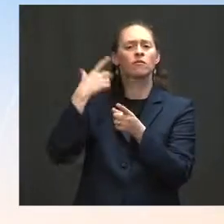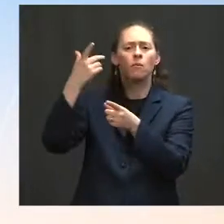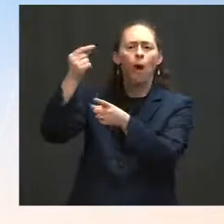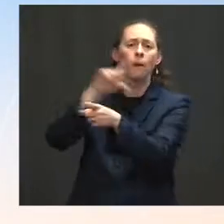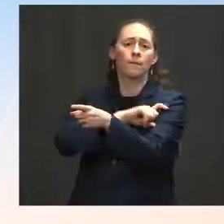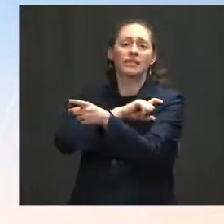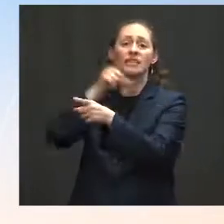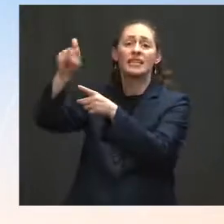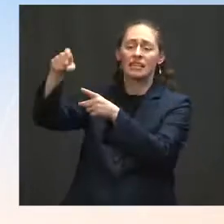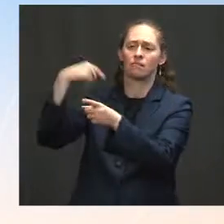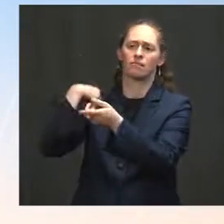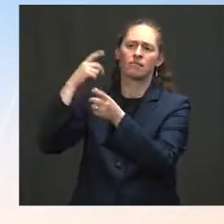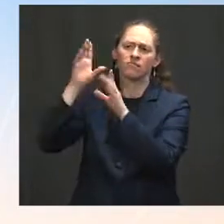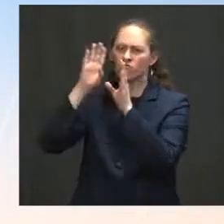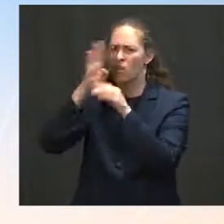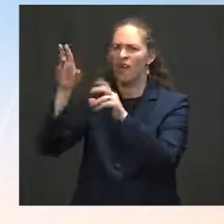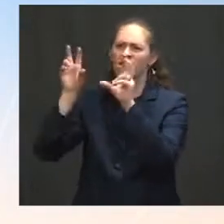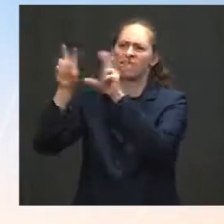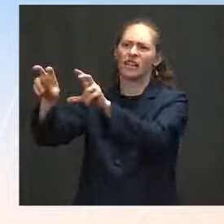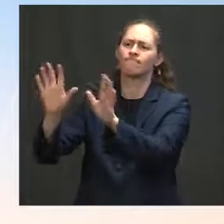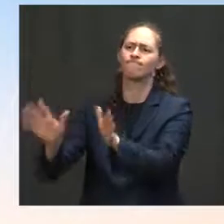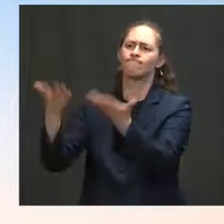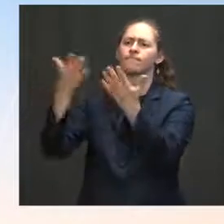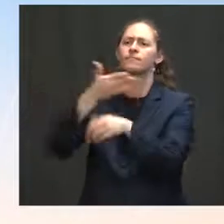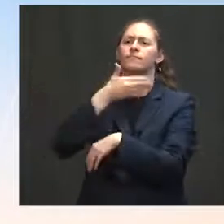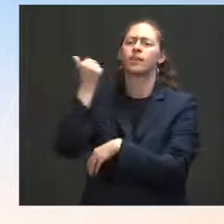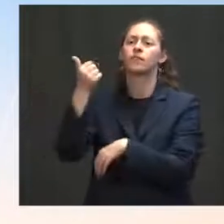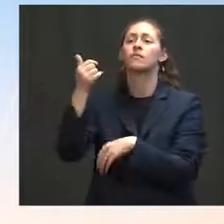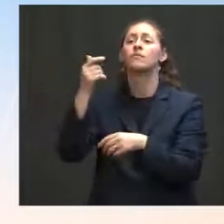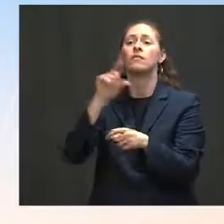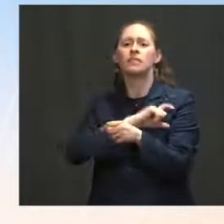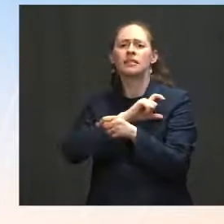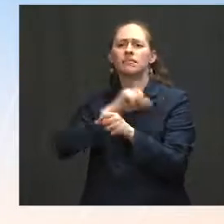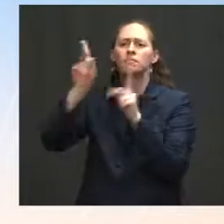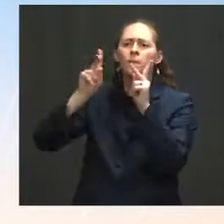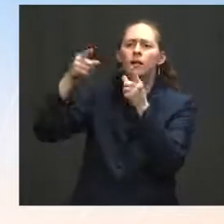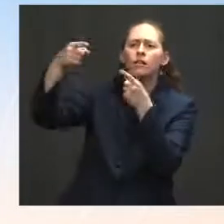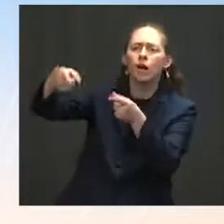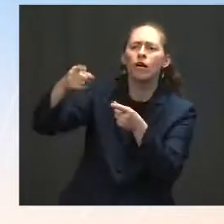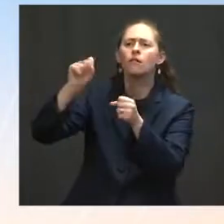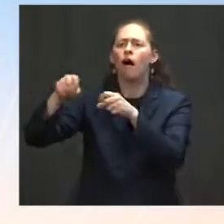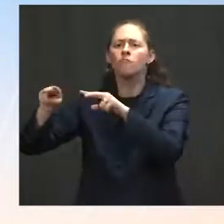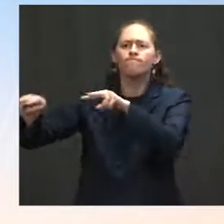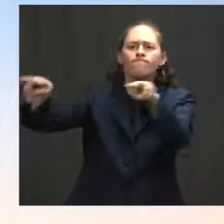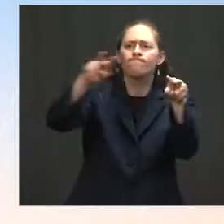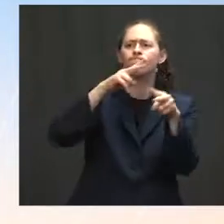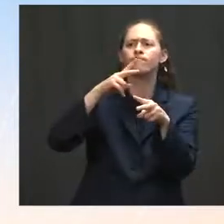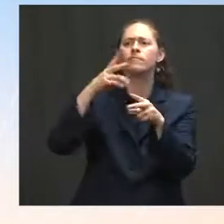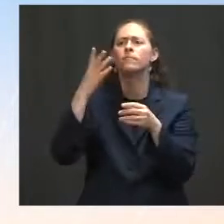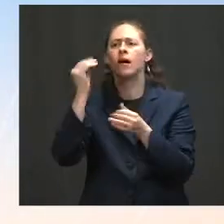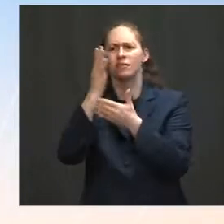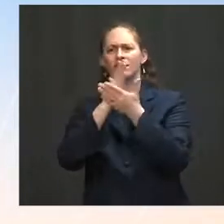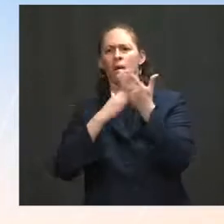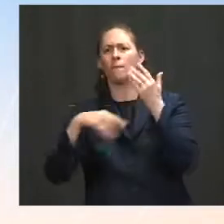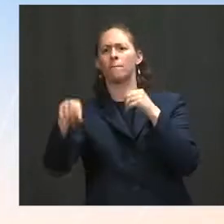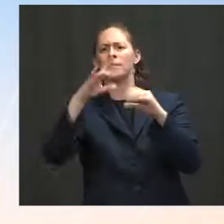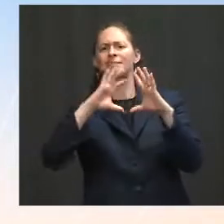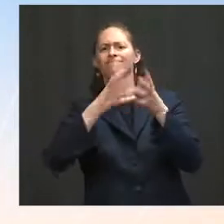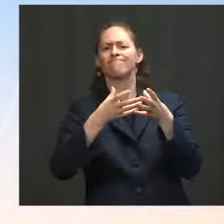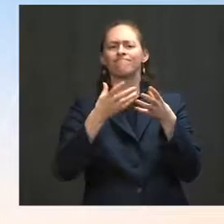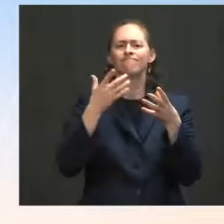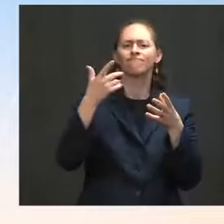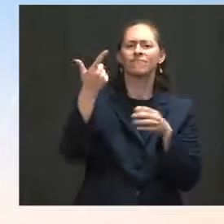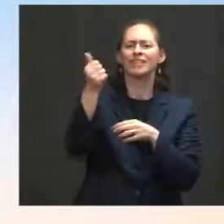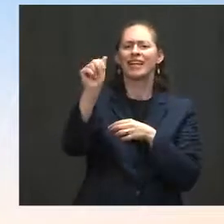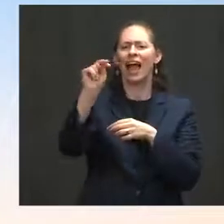capacity to work with communities to resist gangs. I also wanted to remind you all that earlier this year, the Department of Homeland